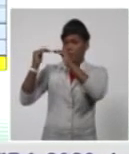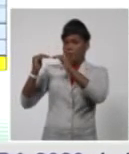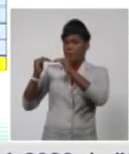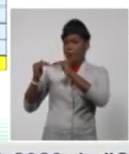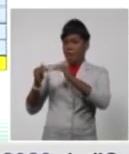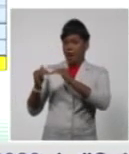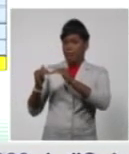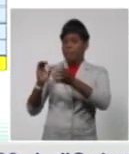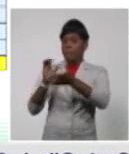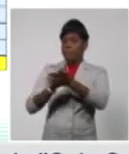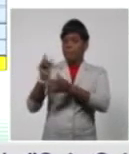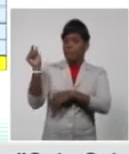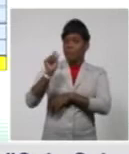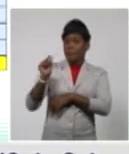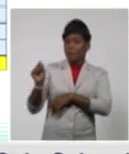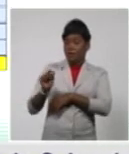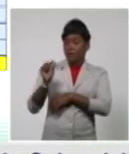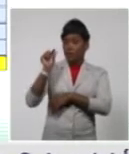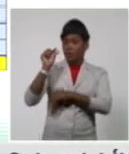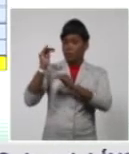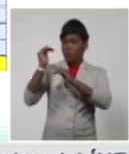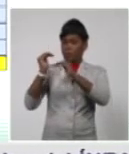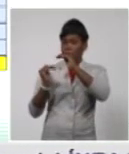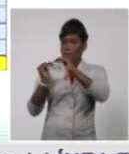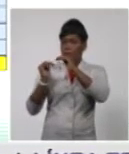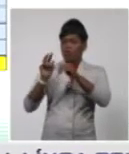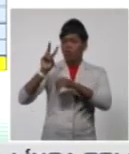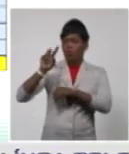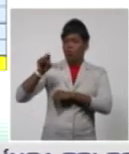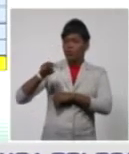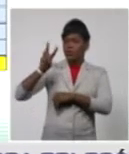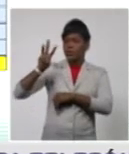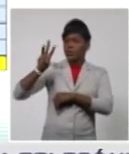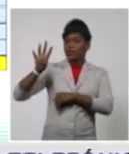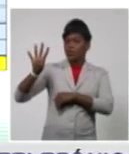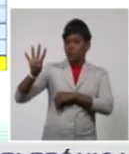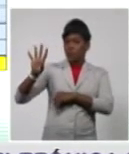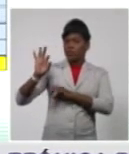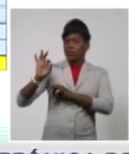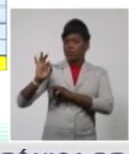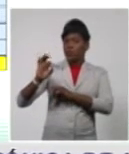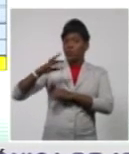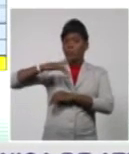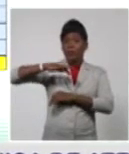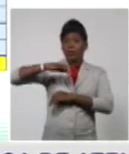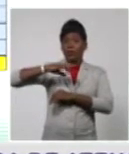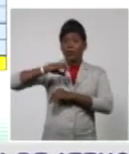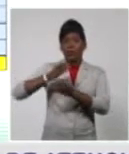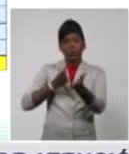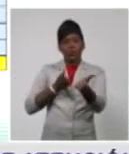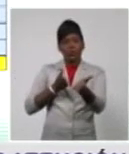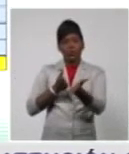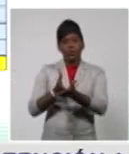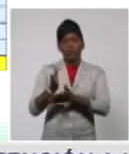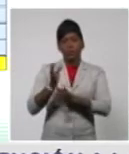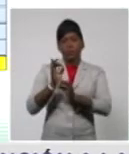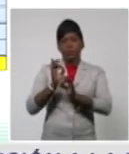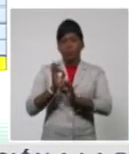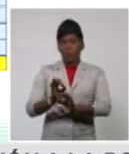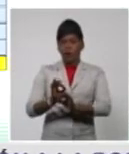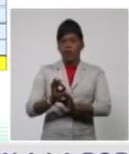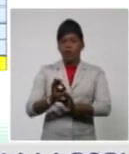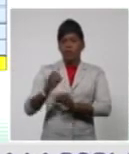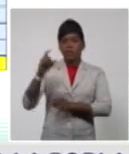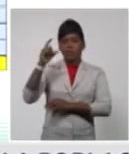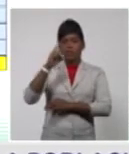with 0.49, and Holguín with 0.2 remain with similar rates.